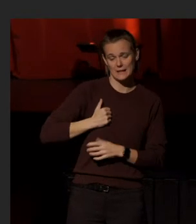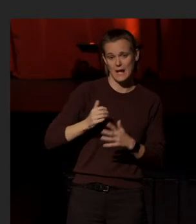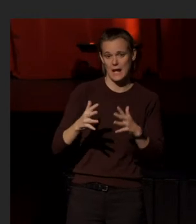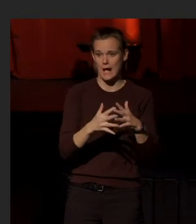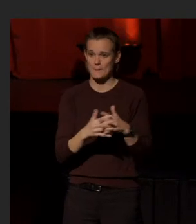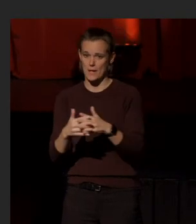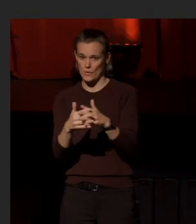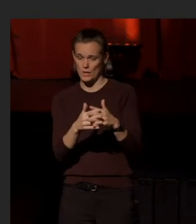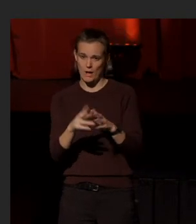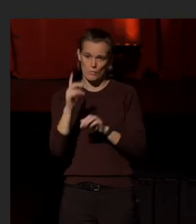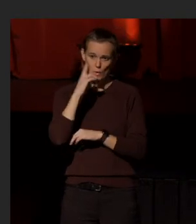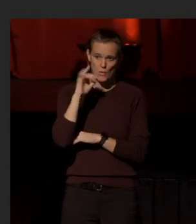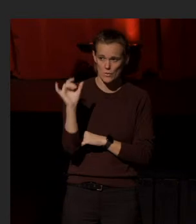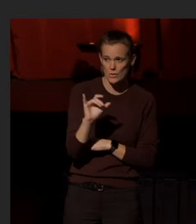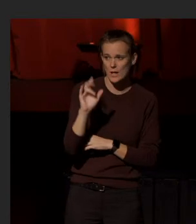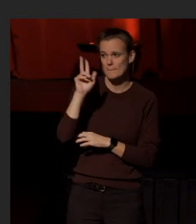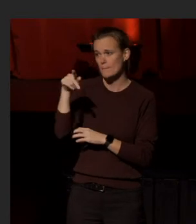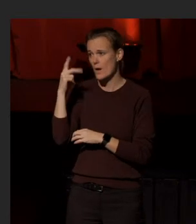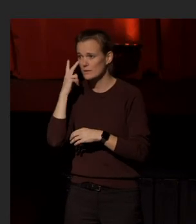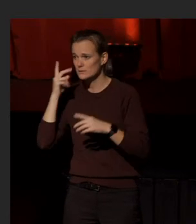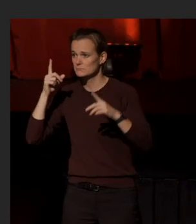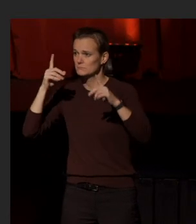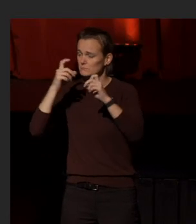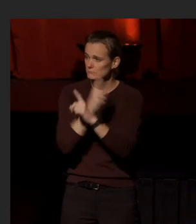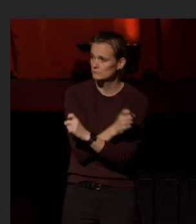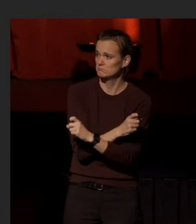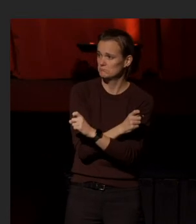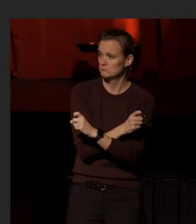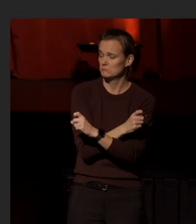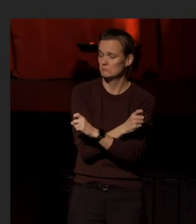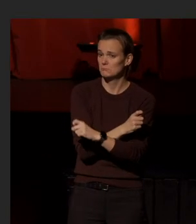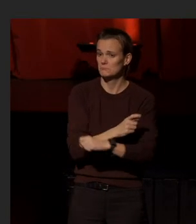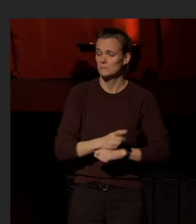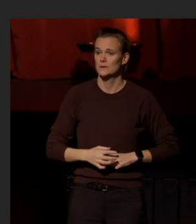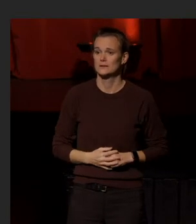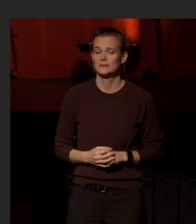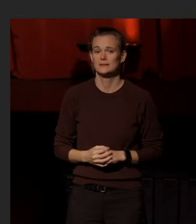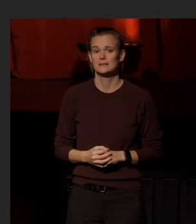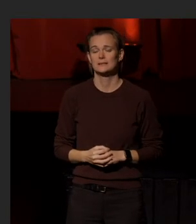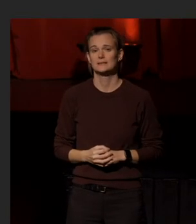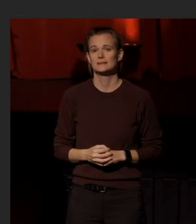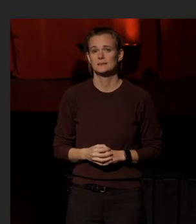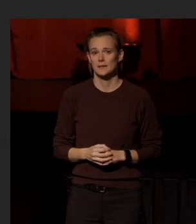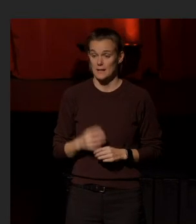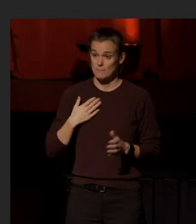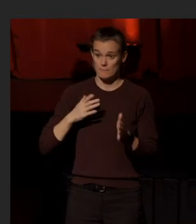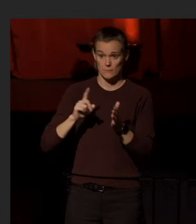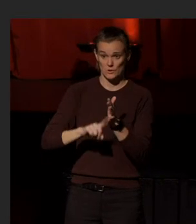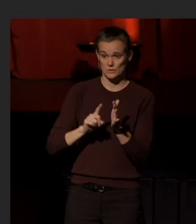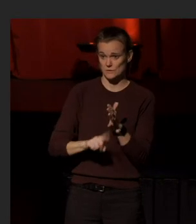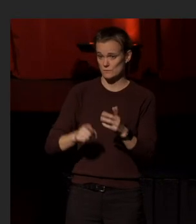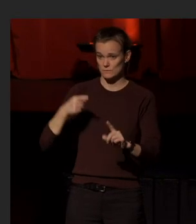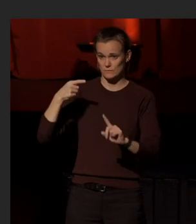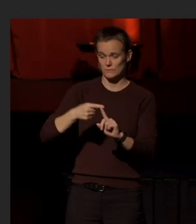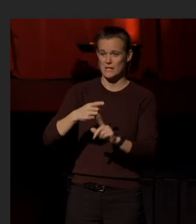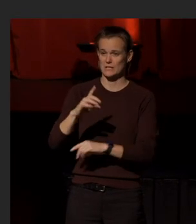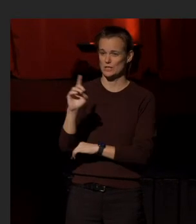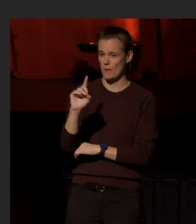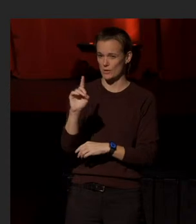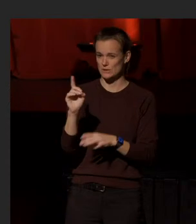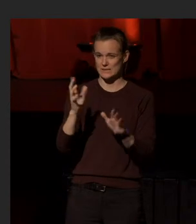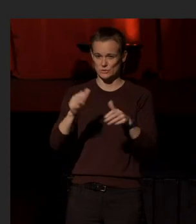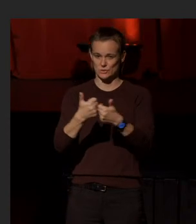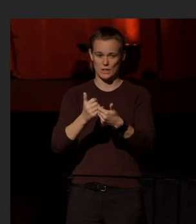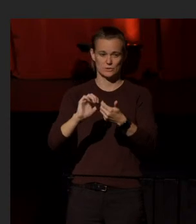kind of political complexities around that relationship. In particular, I look at the increasing challenges our democracies face. So